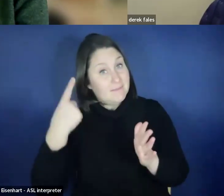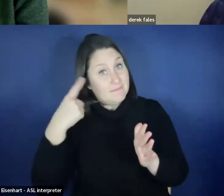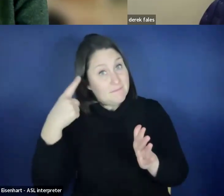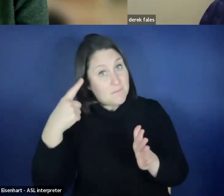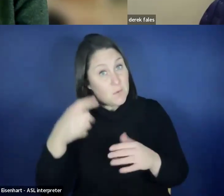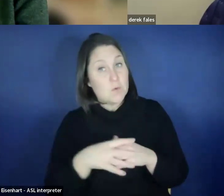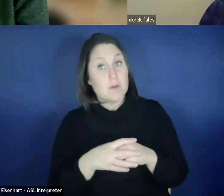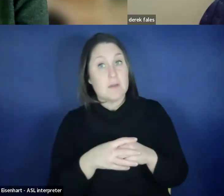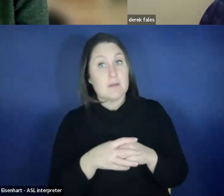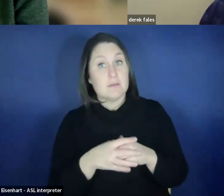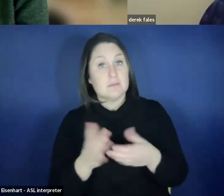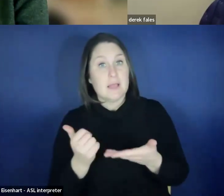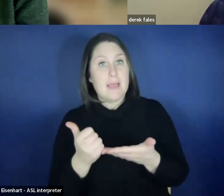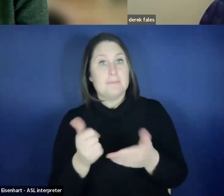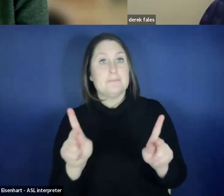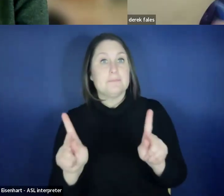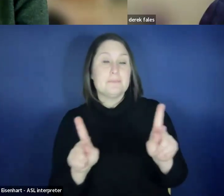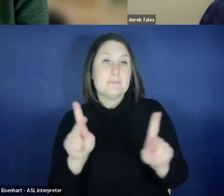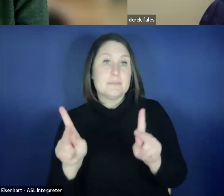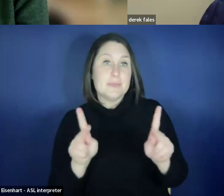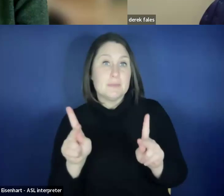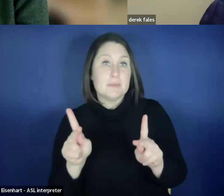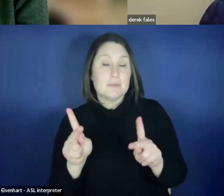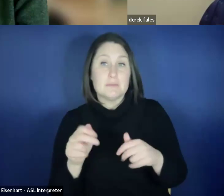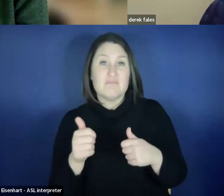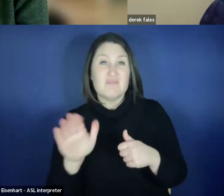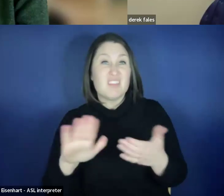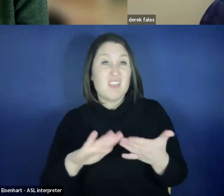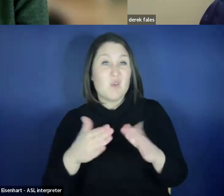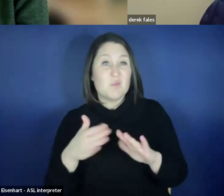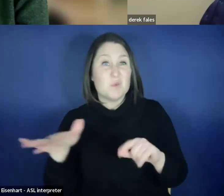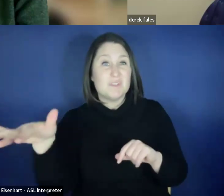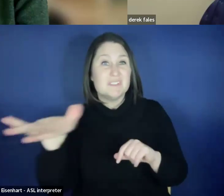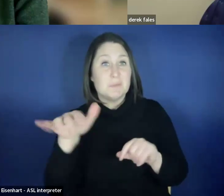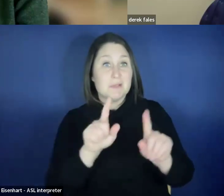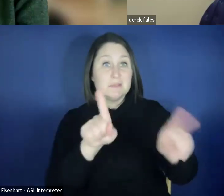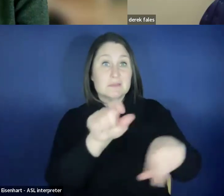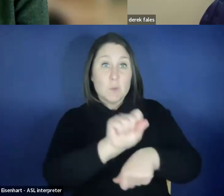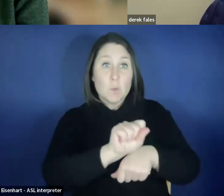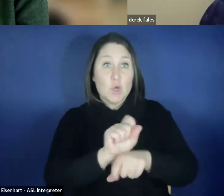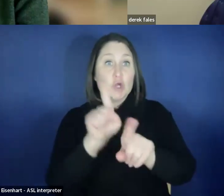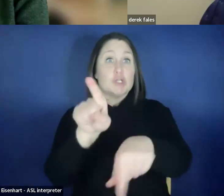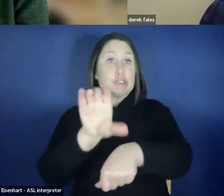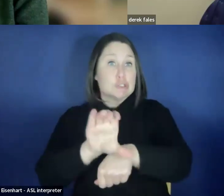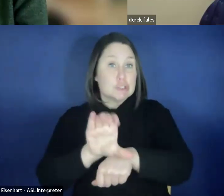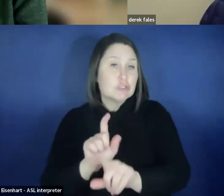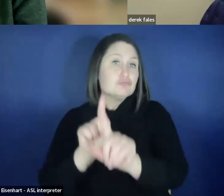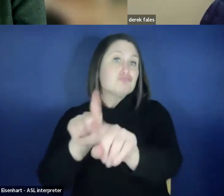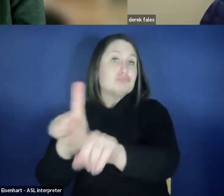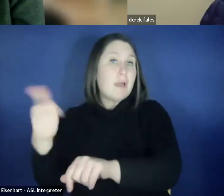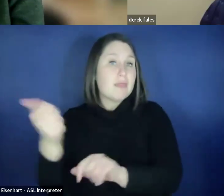to help people to meet their third community spaces, employment, churches, and other